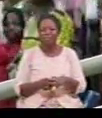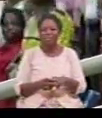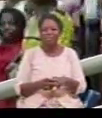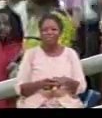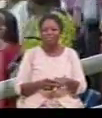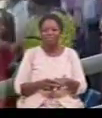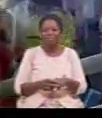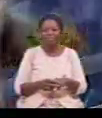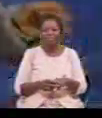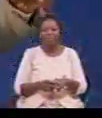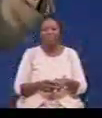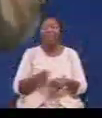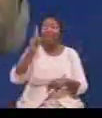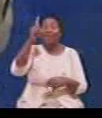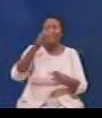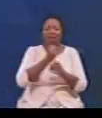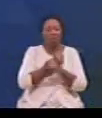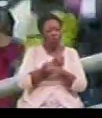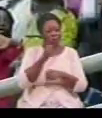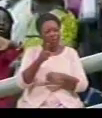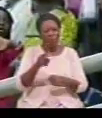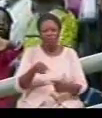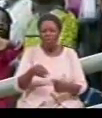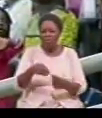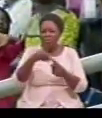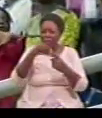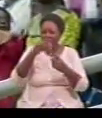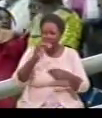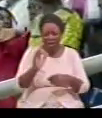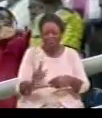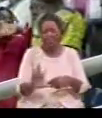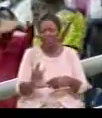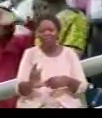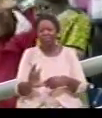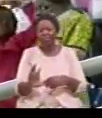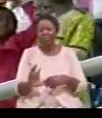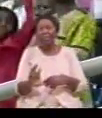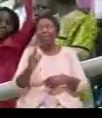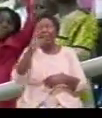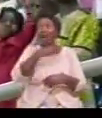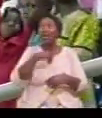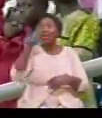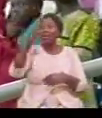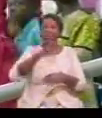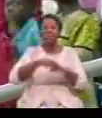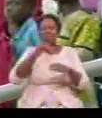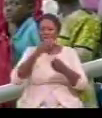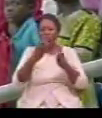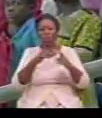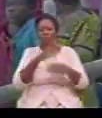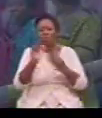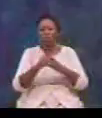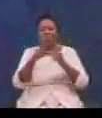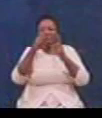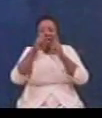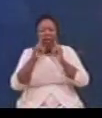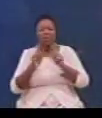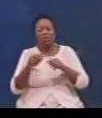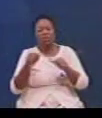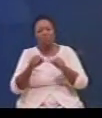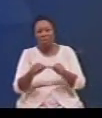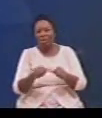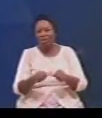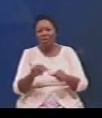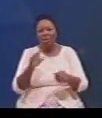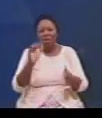He loves you specially, and he doesn't want those tears to continue.